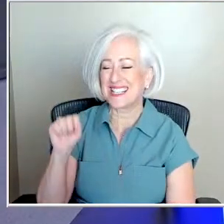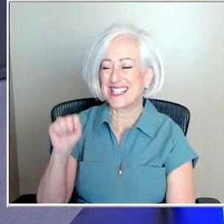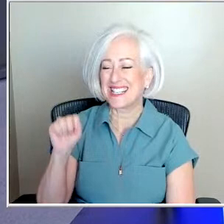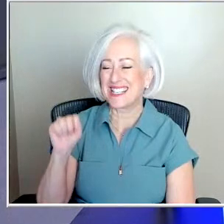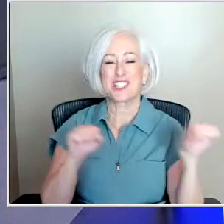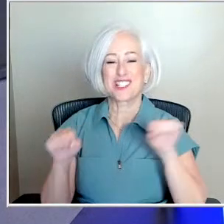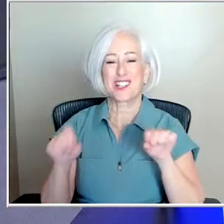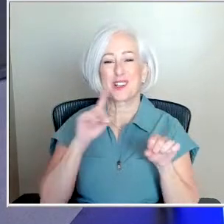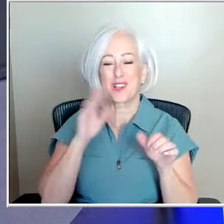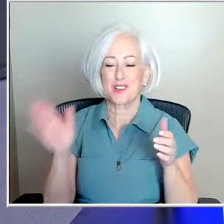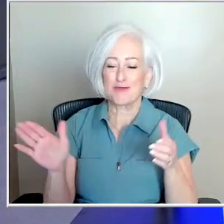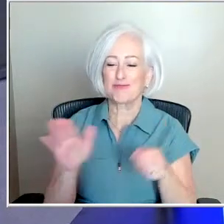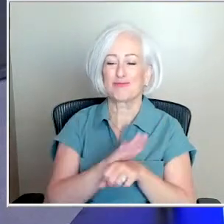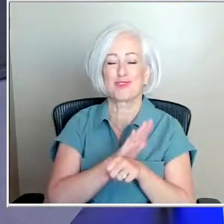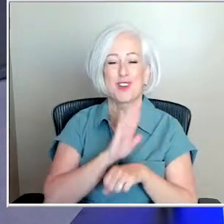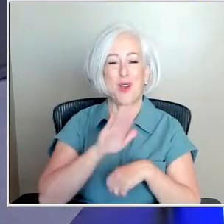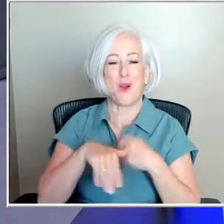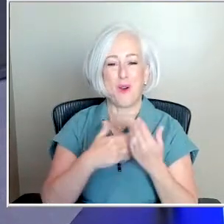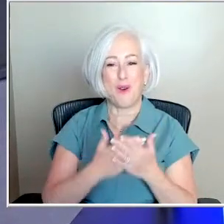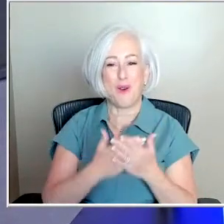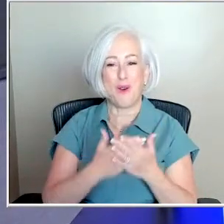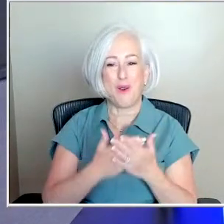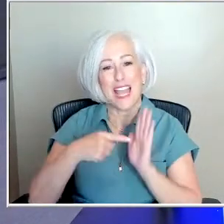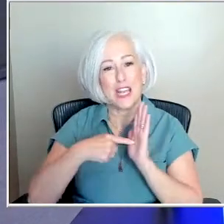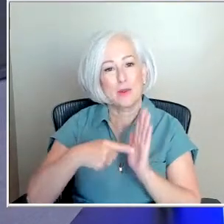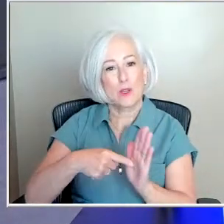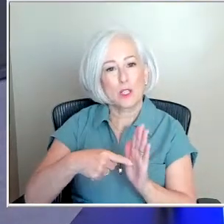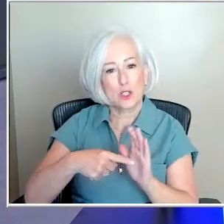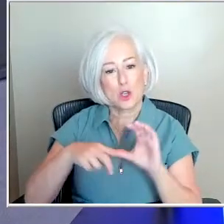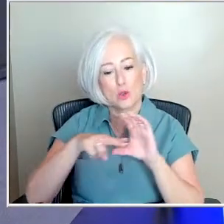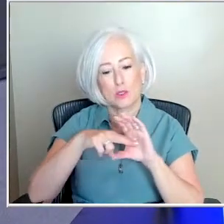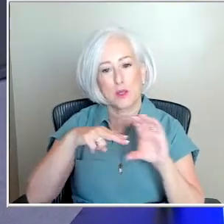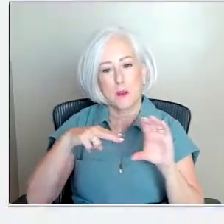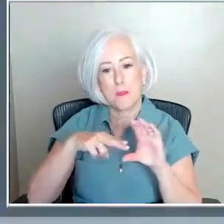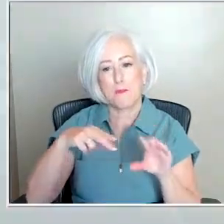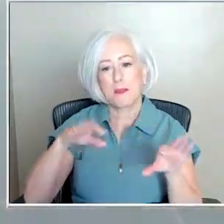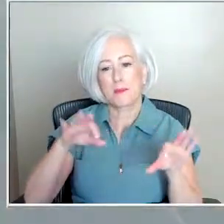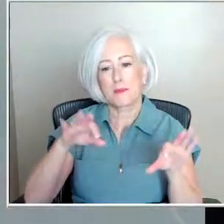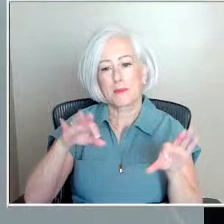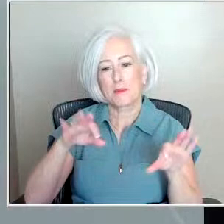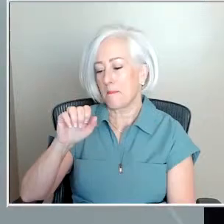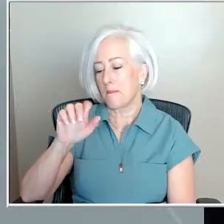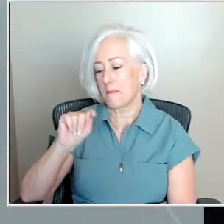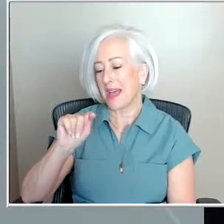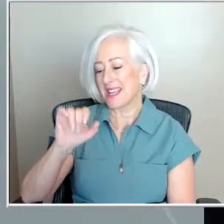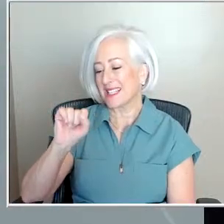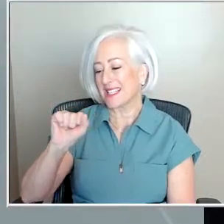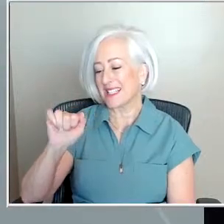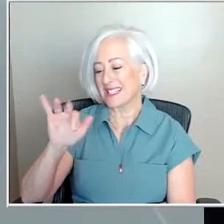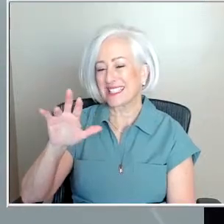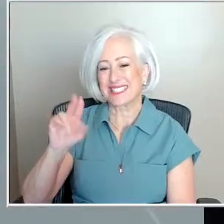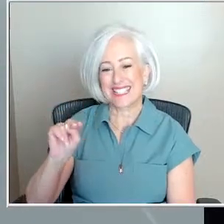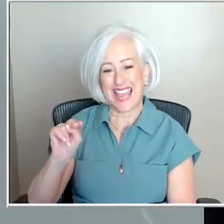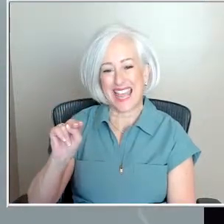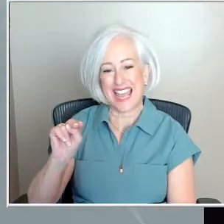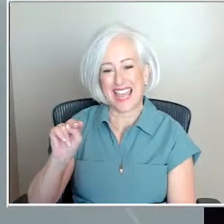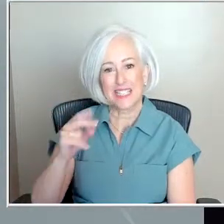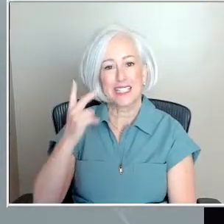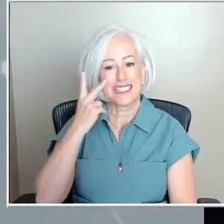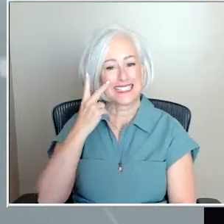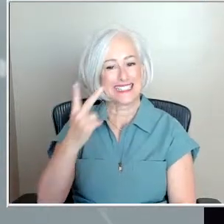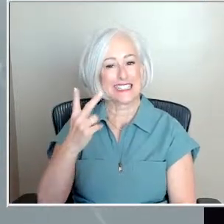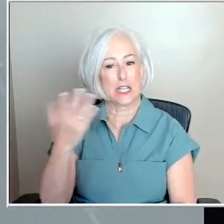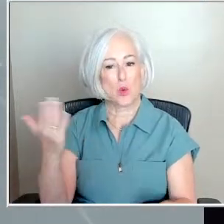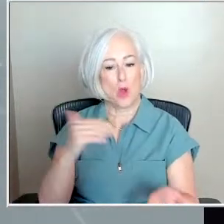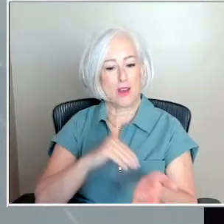time. I want to show some PET scans because this is what kind of just gives us an idea of what you're looking at. And what are we seeing here